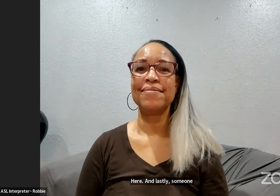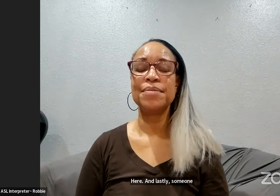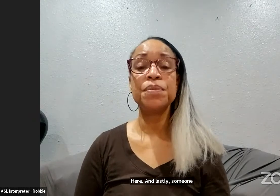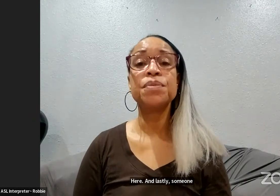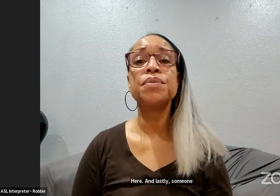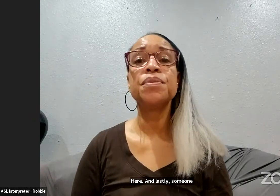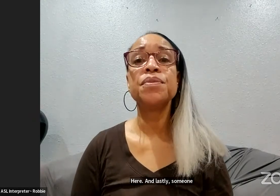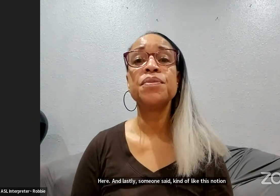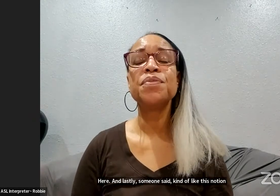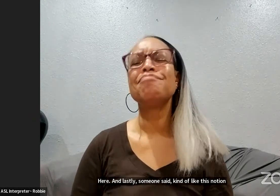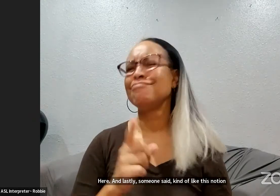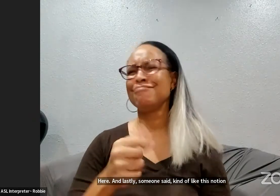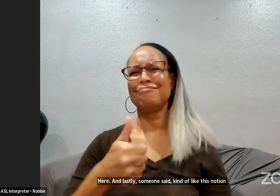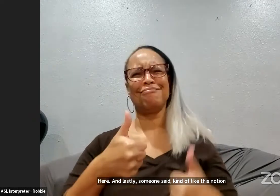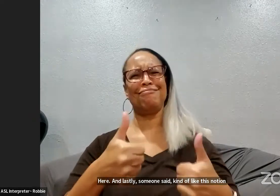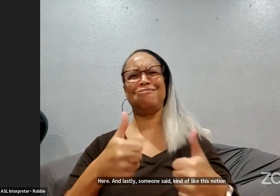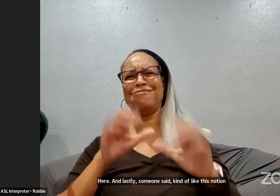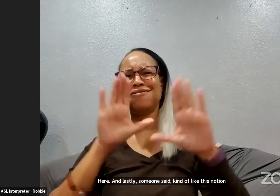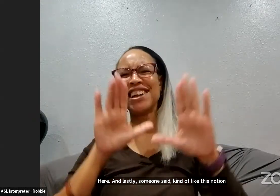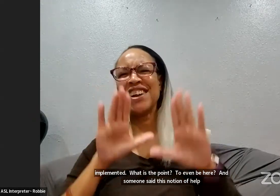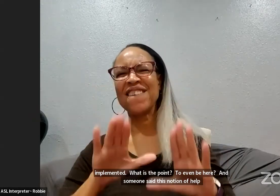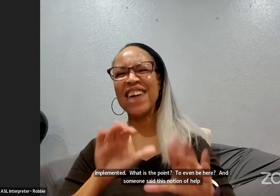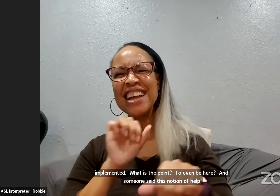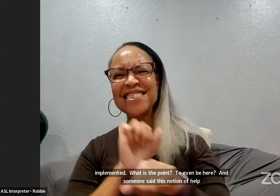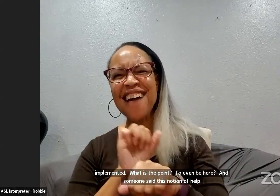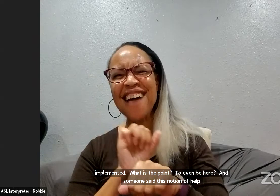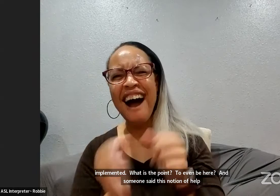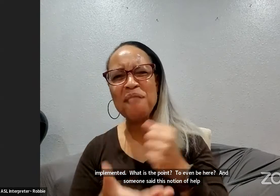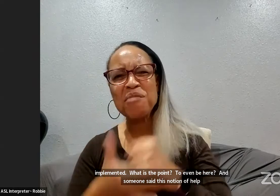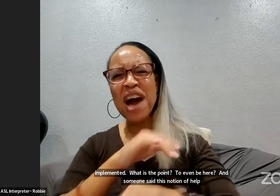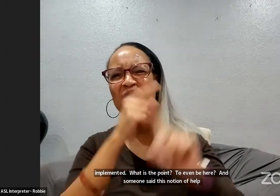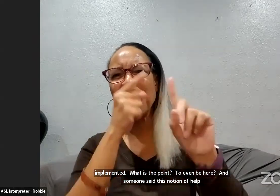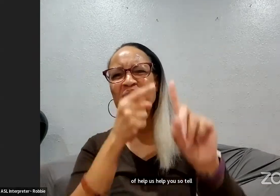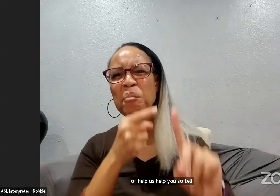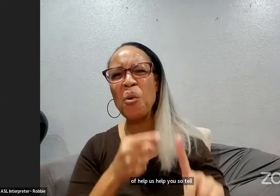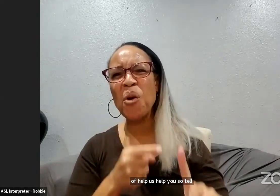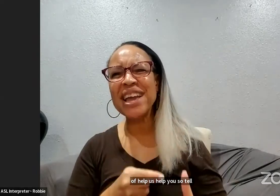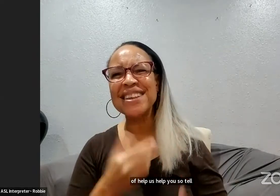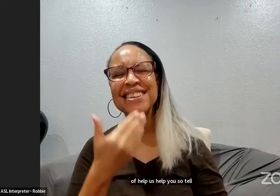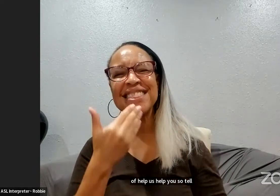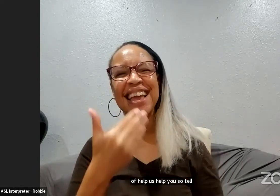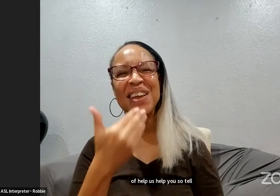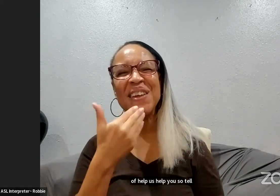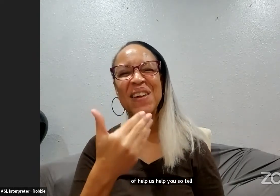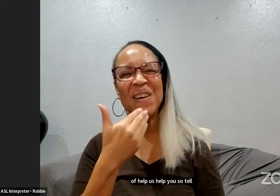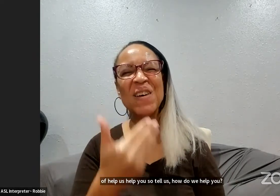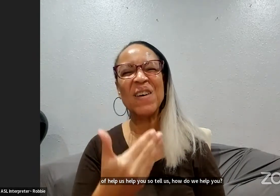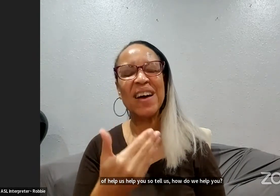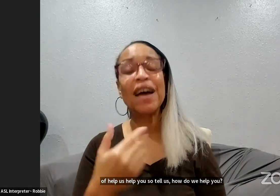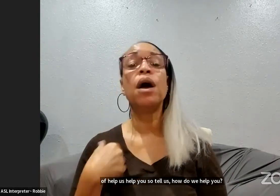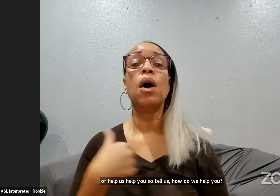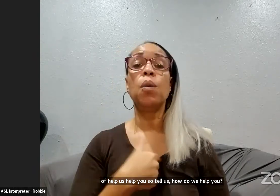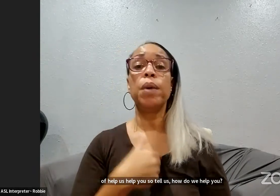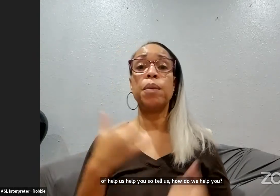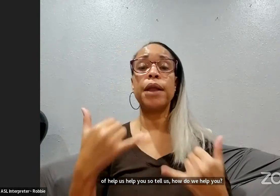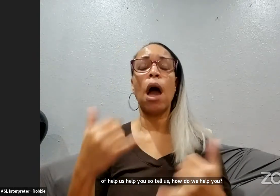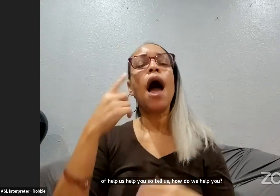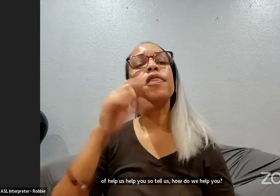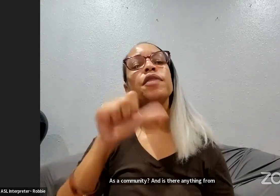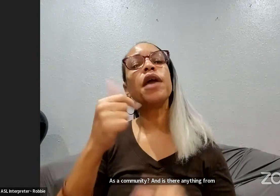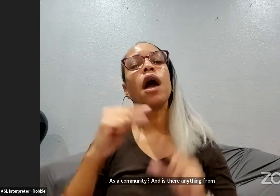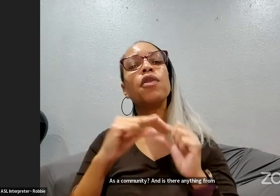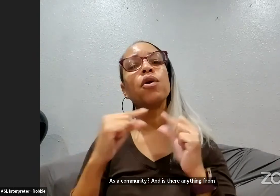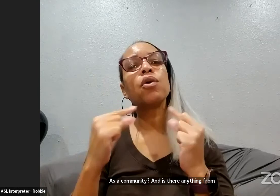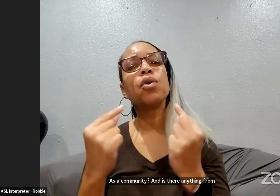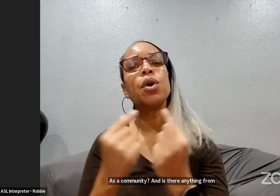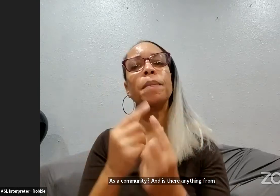I think you did a great job, Angela, of covering the points. Thank you. We will now, I think the other group was it